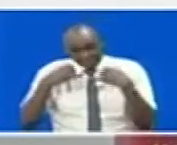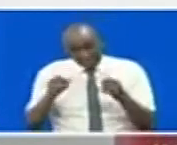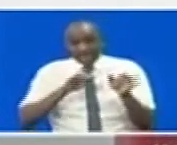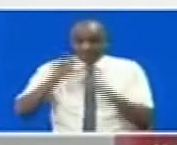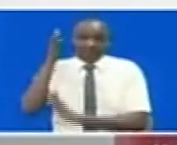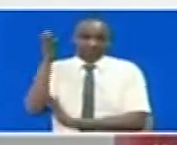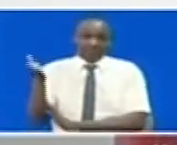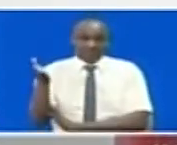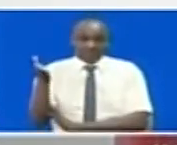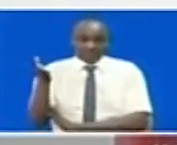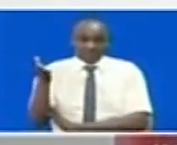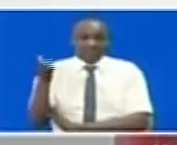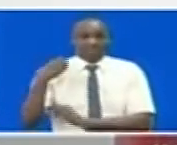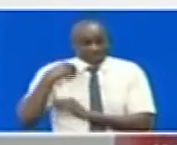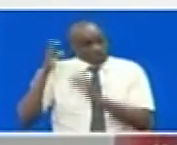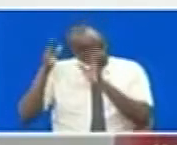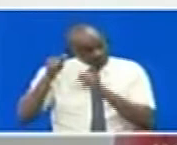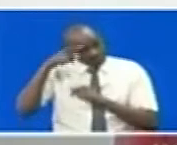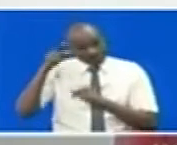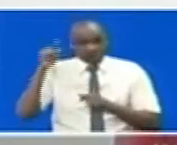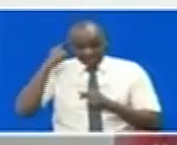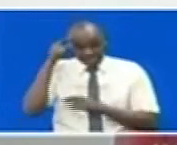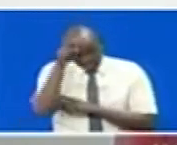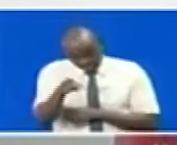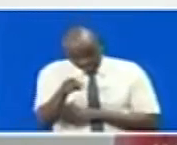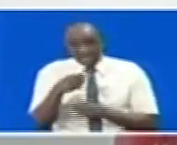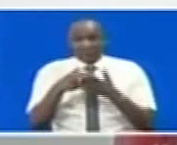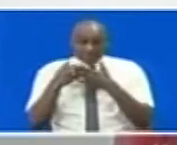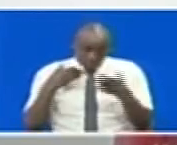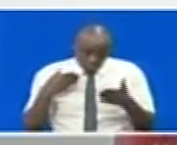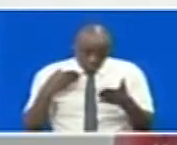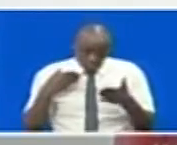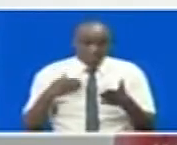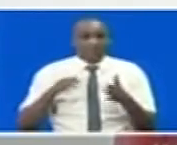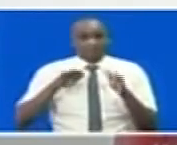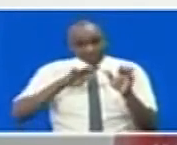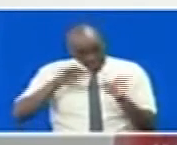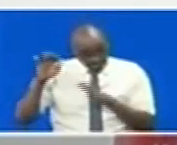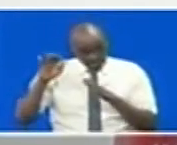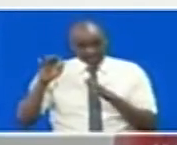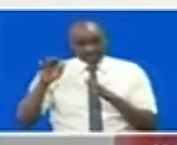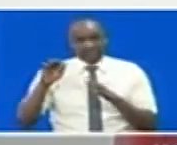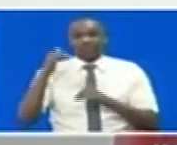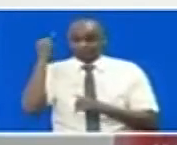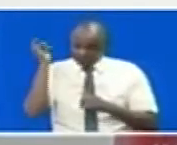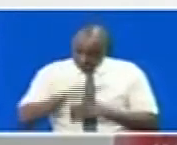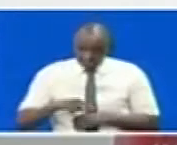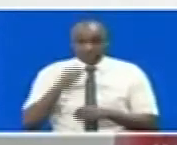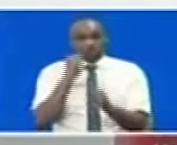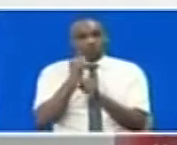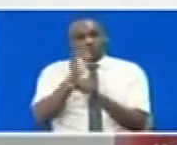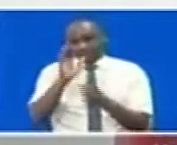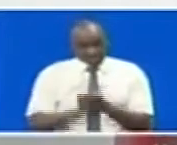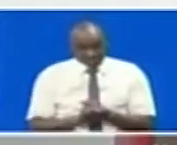Parliament. I hope they will consider it before Parliament ends its